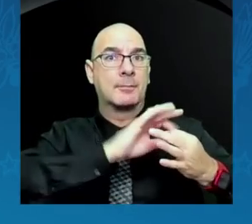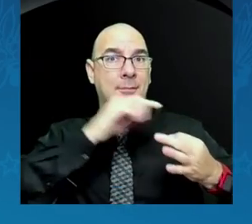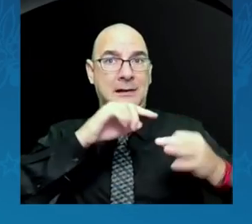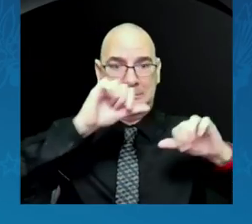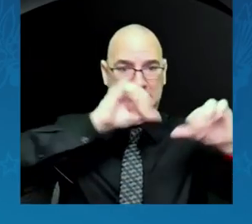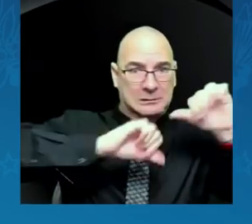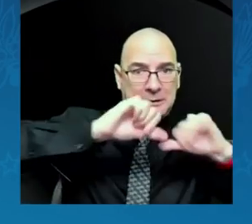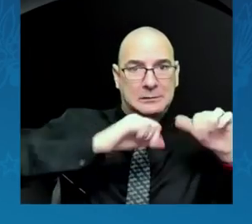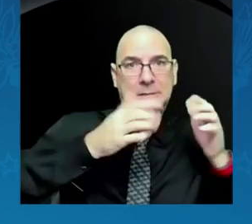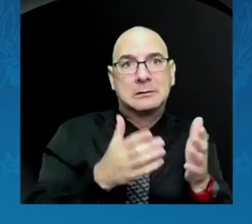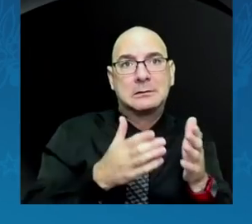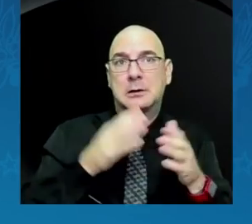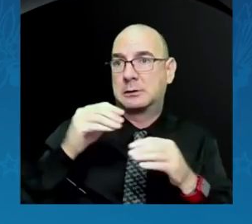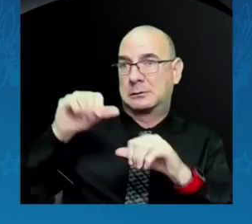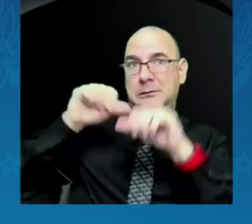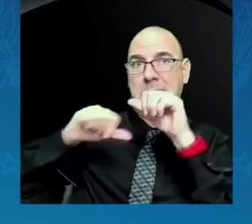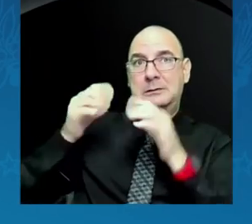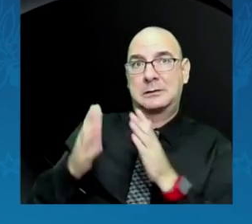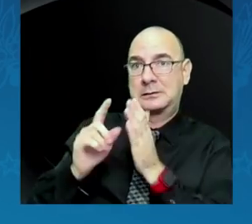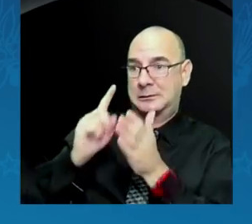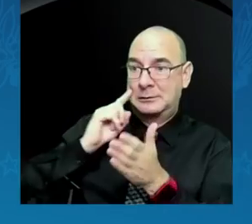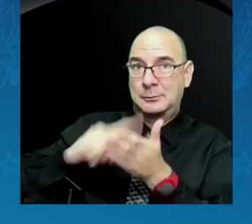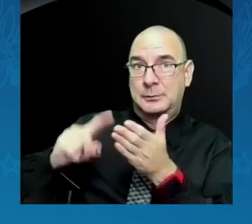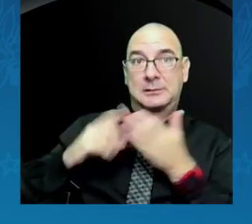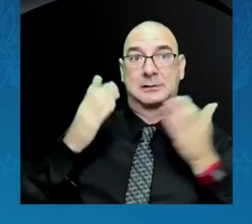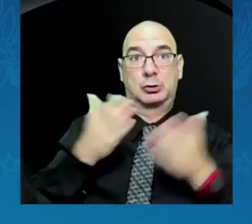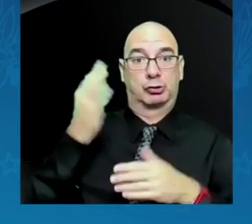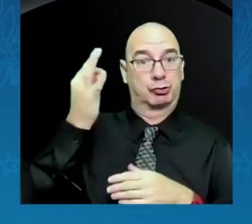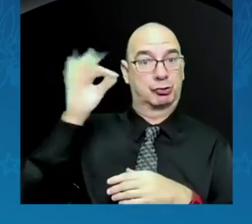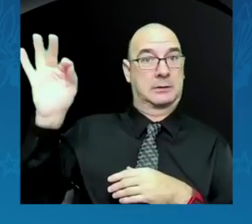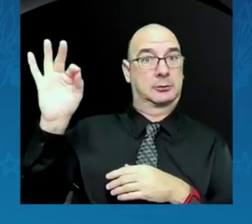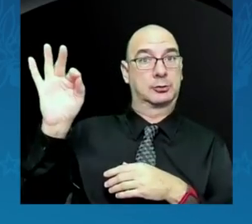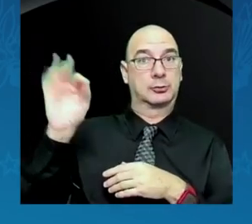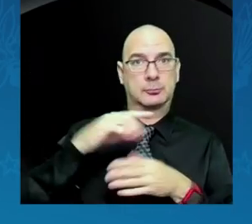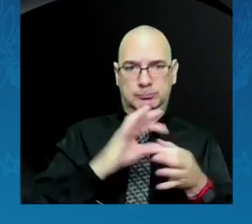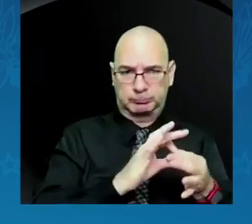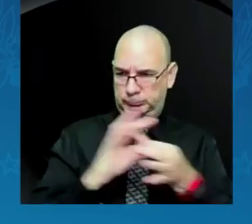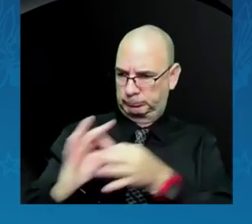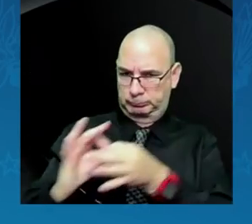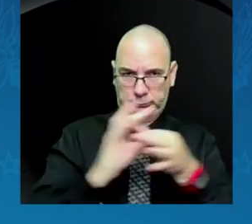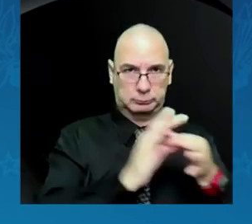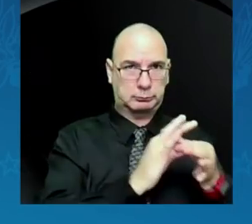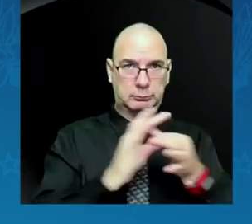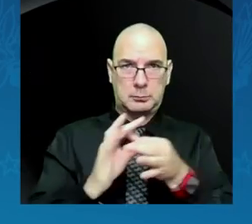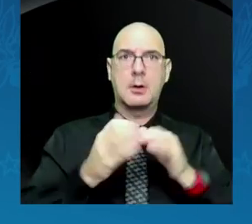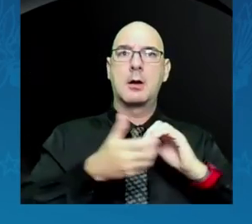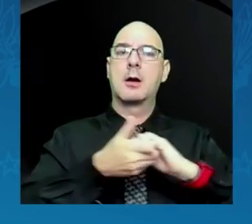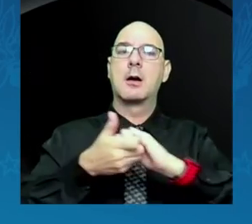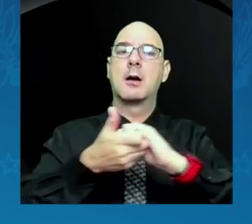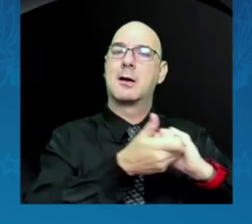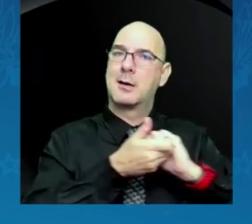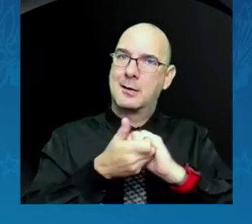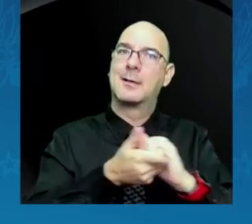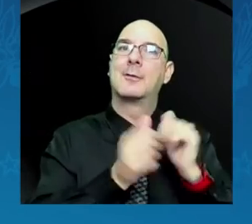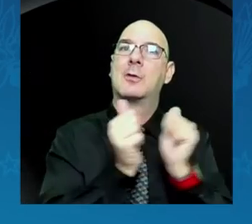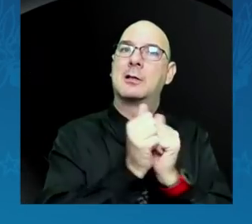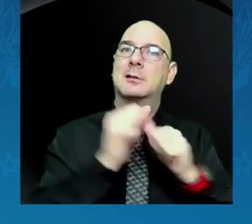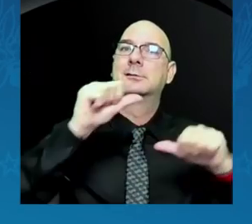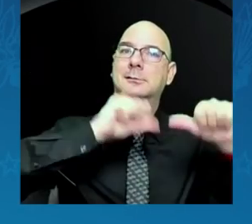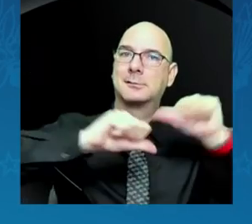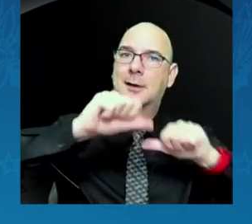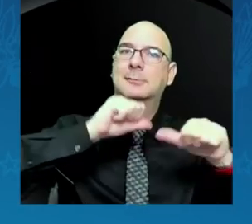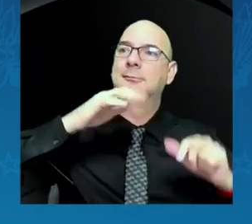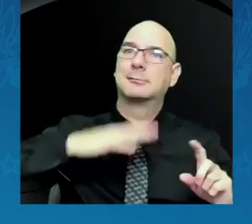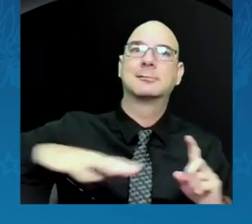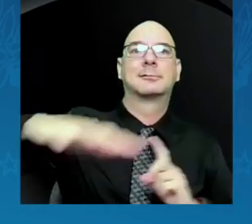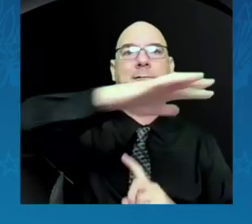taken place in France has often been in collaboration with scientists around the world, including the United States.